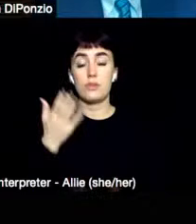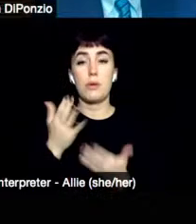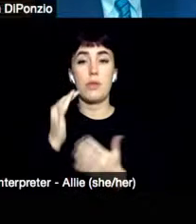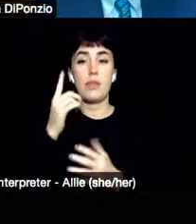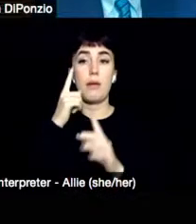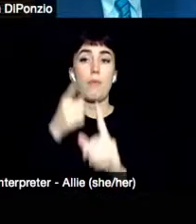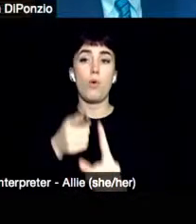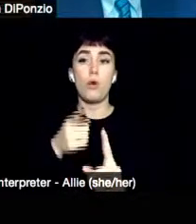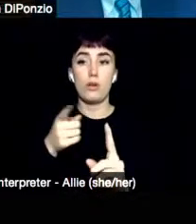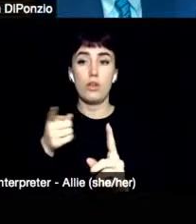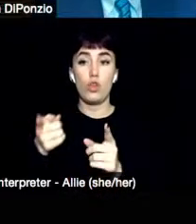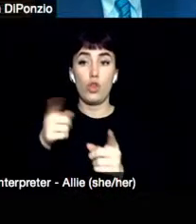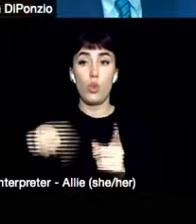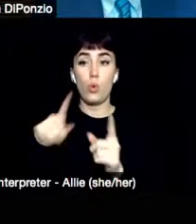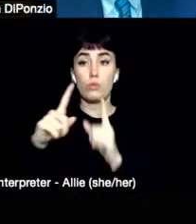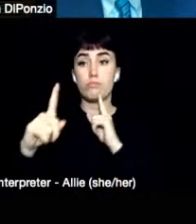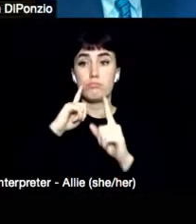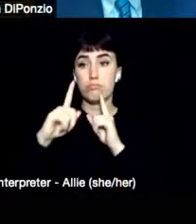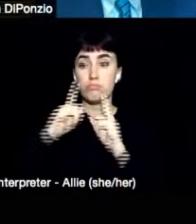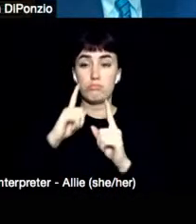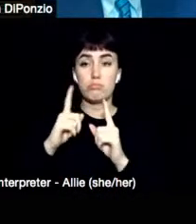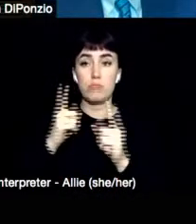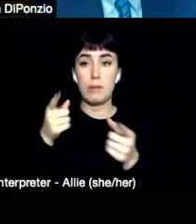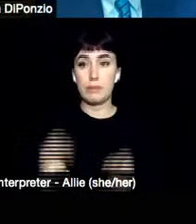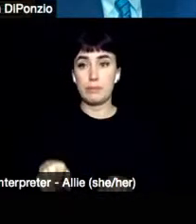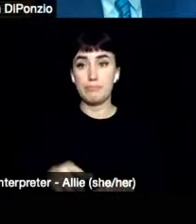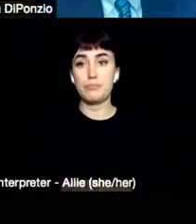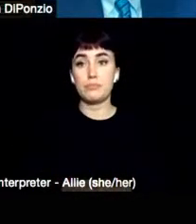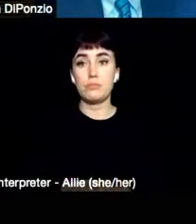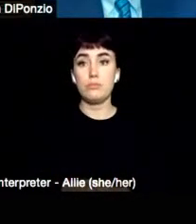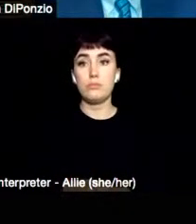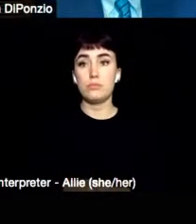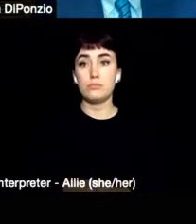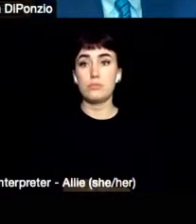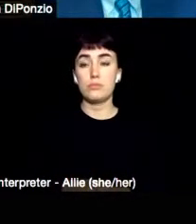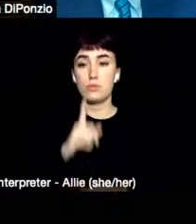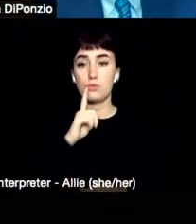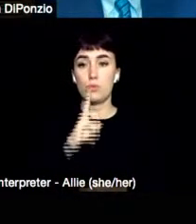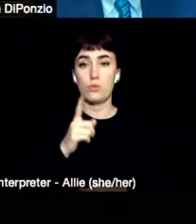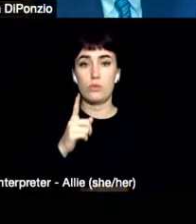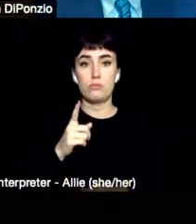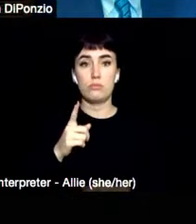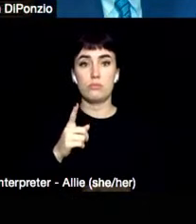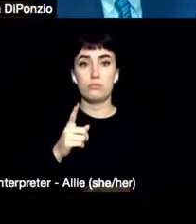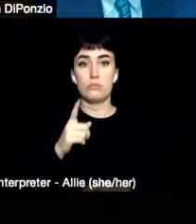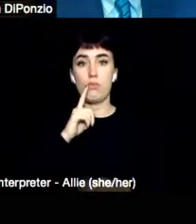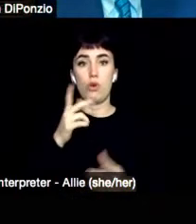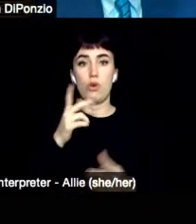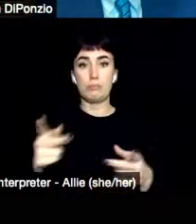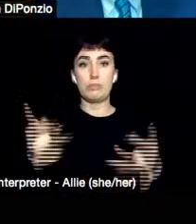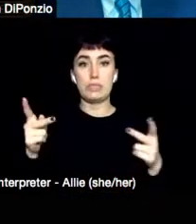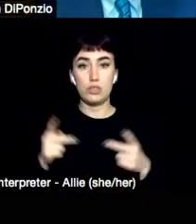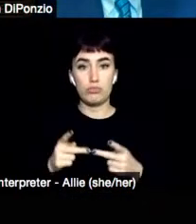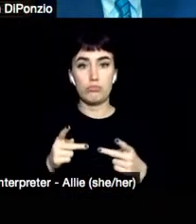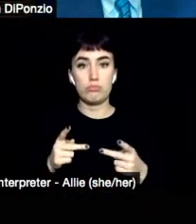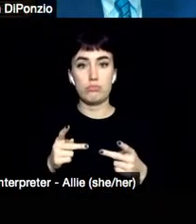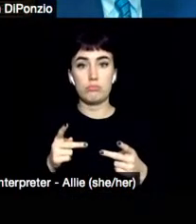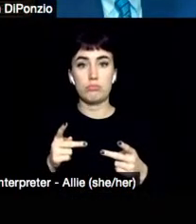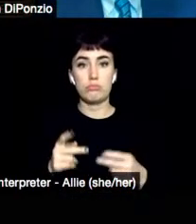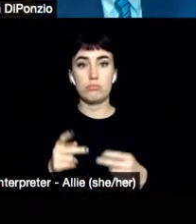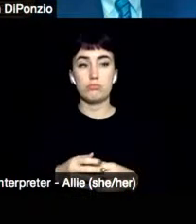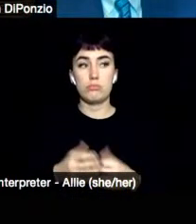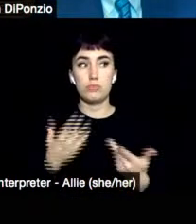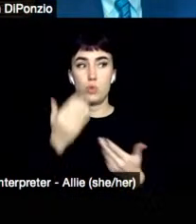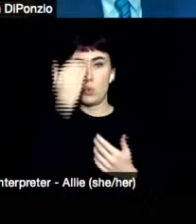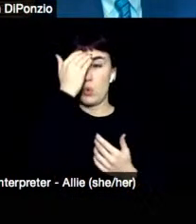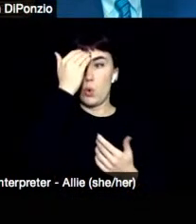those conversations are had so that we really are in a position then to know what